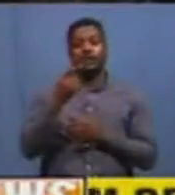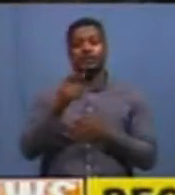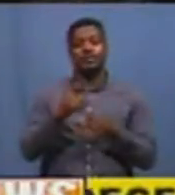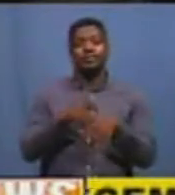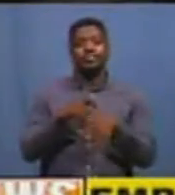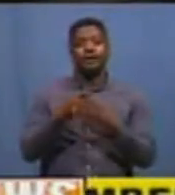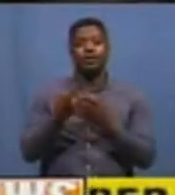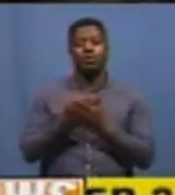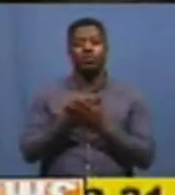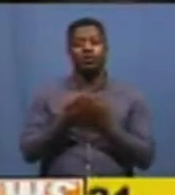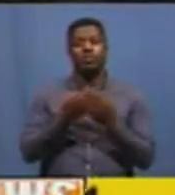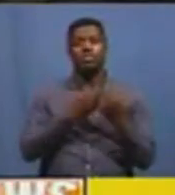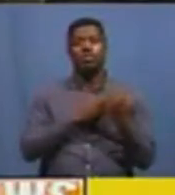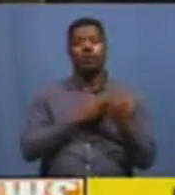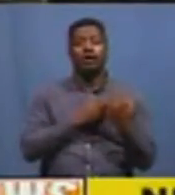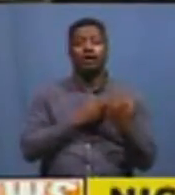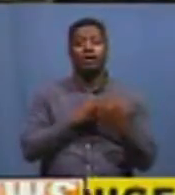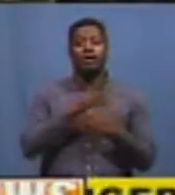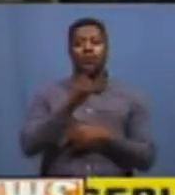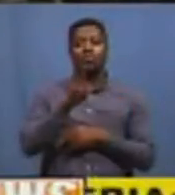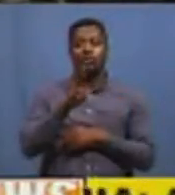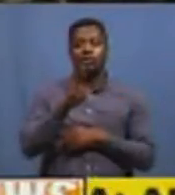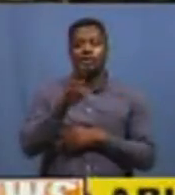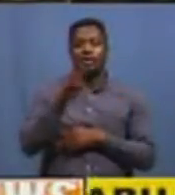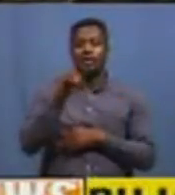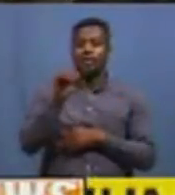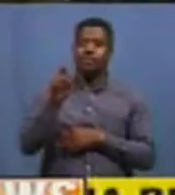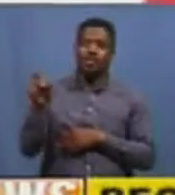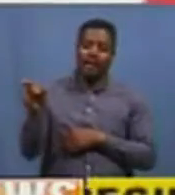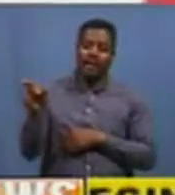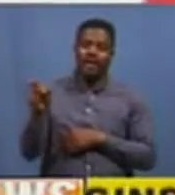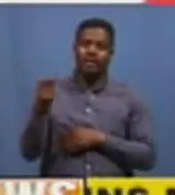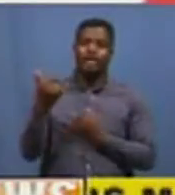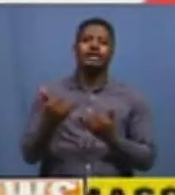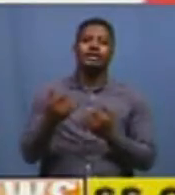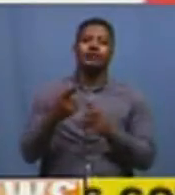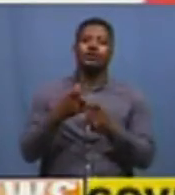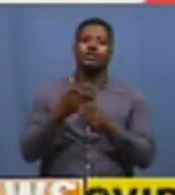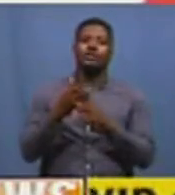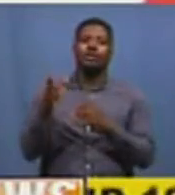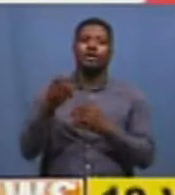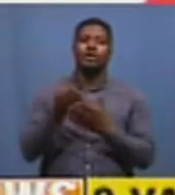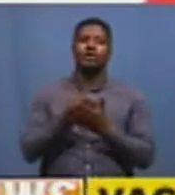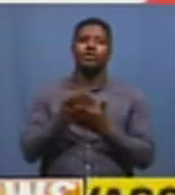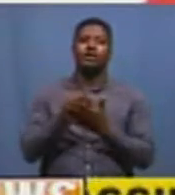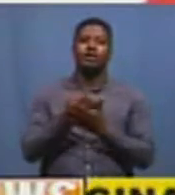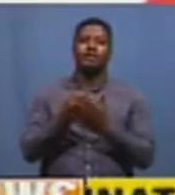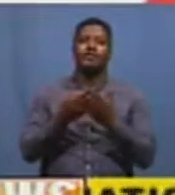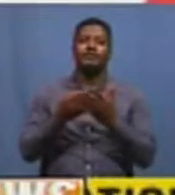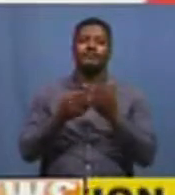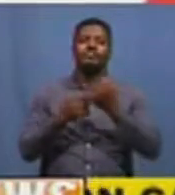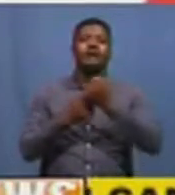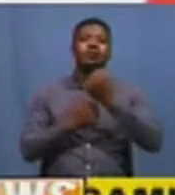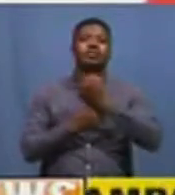one-time economic guru, Dr. Mahmoud Bawumia, is now running away from economic